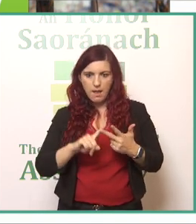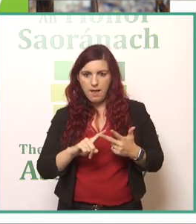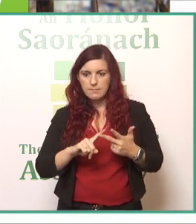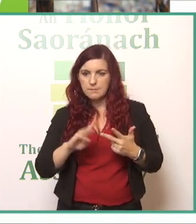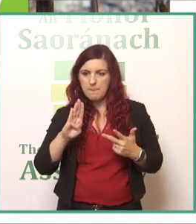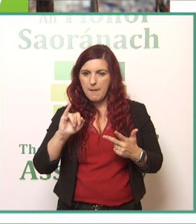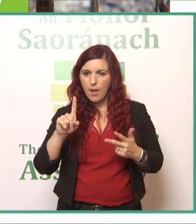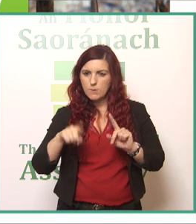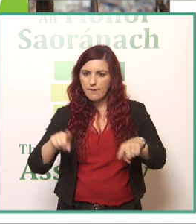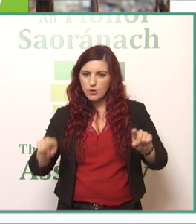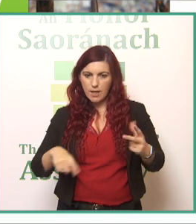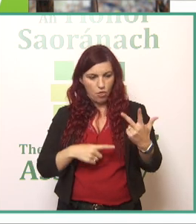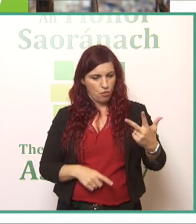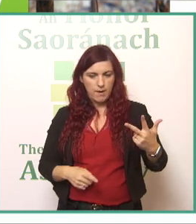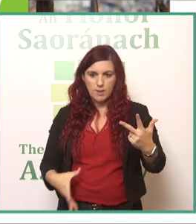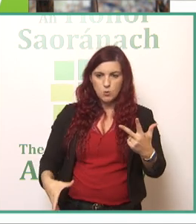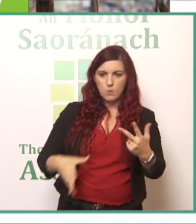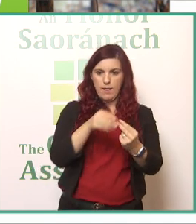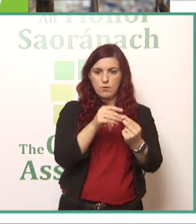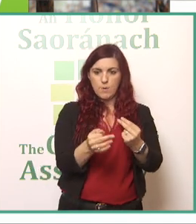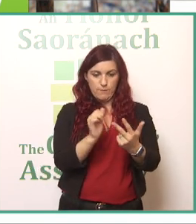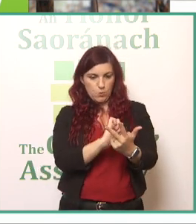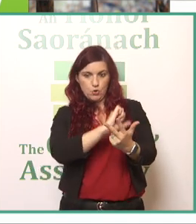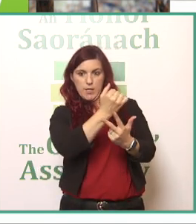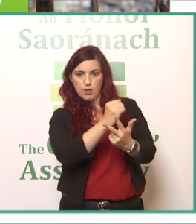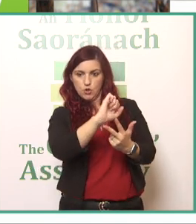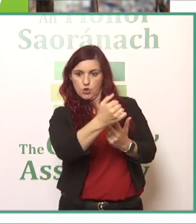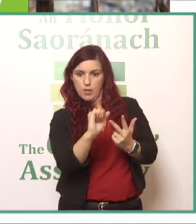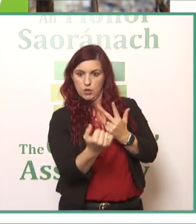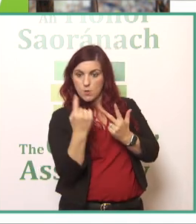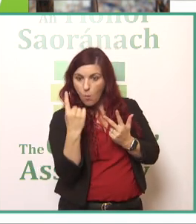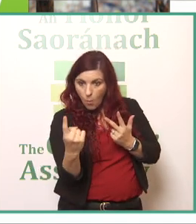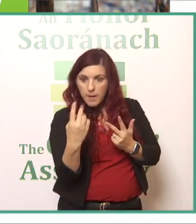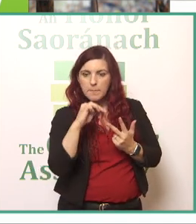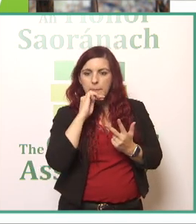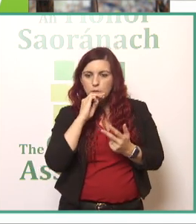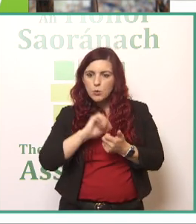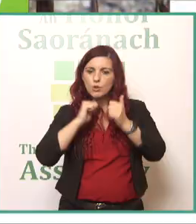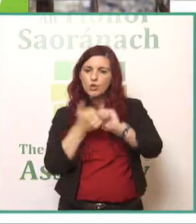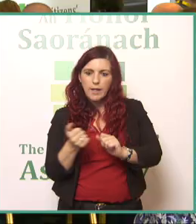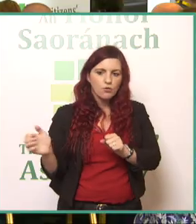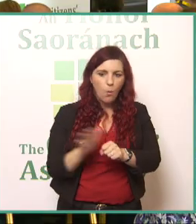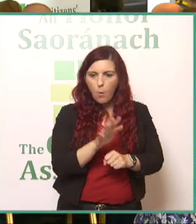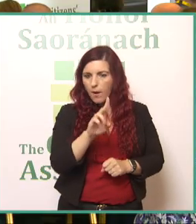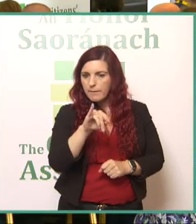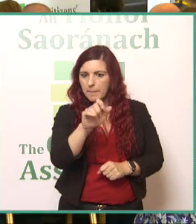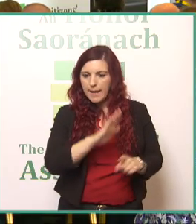So these, if you tweak one of these components, then you change the peatland. So let's get back to Ireland.